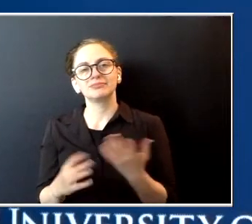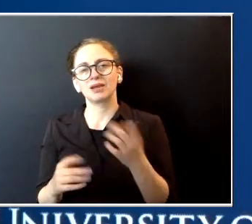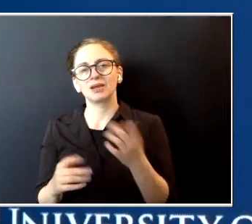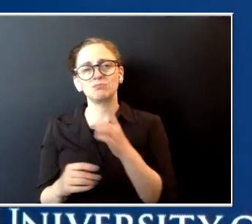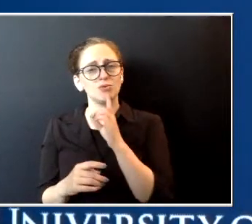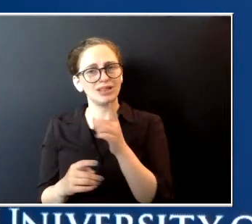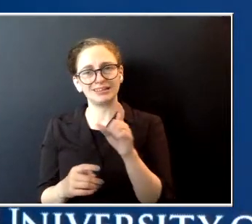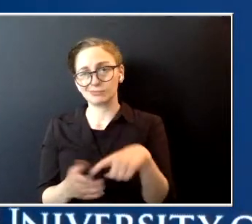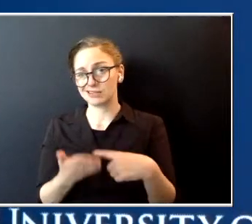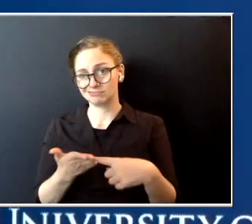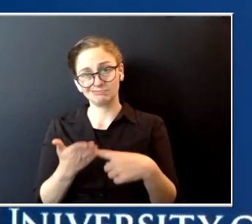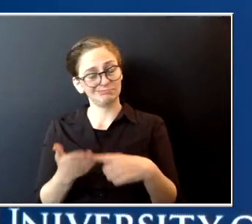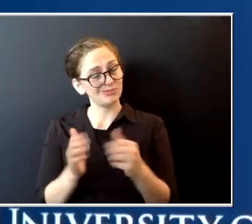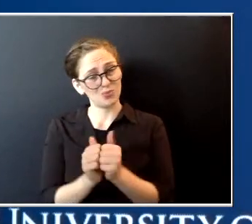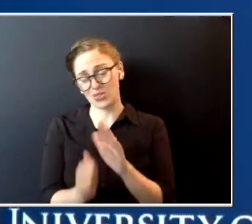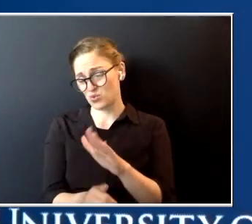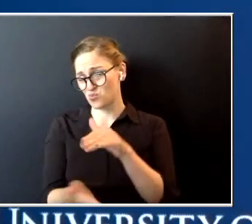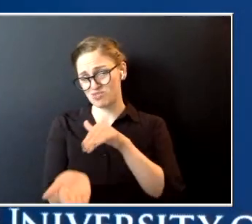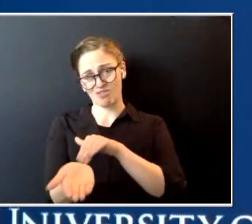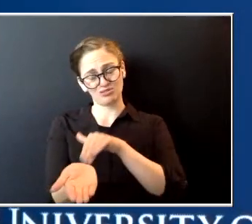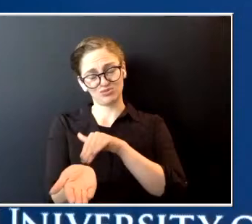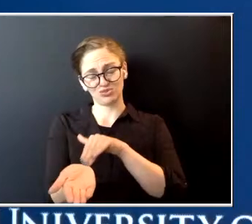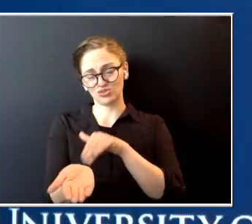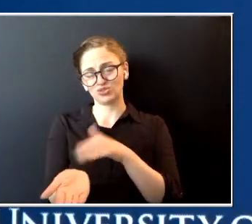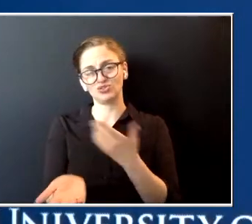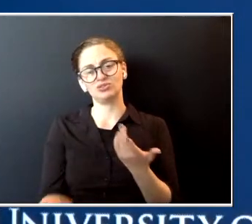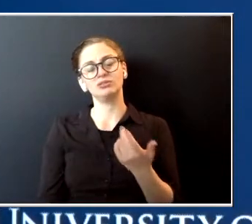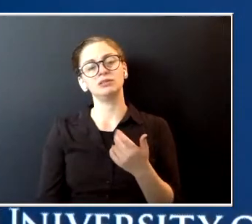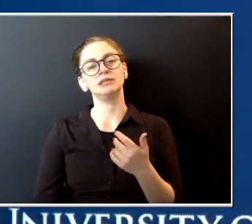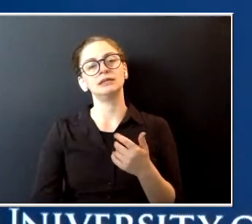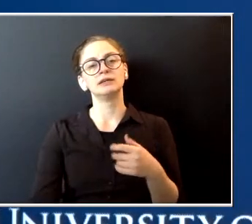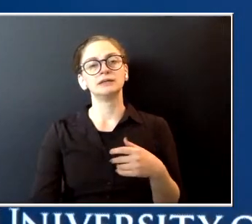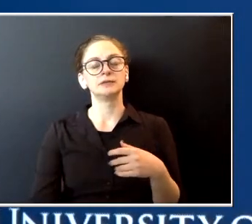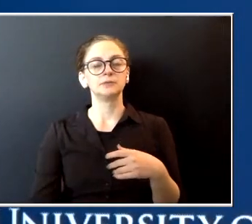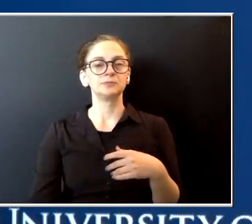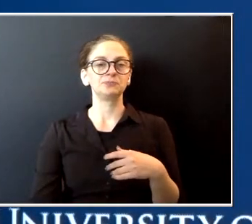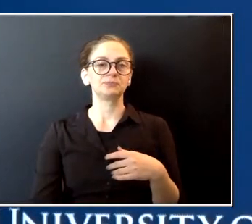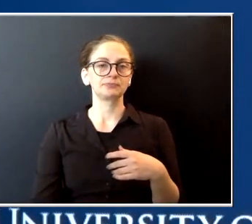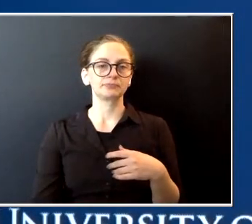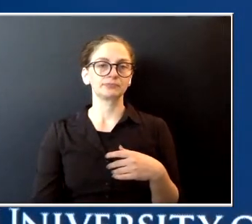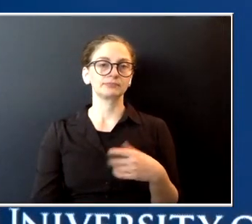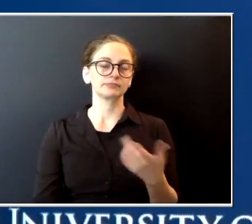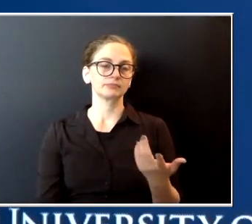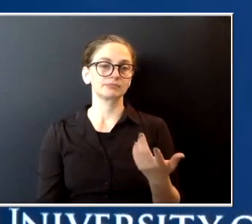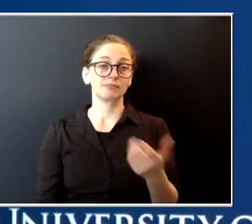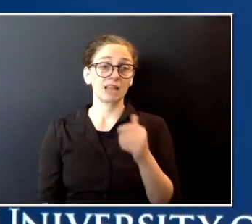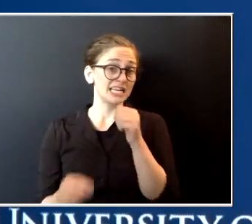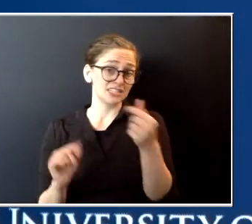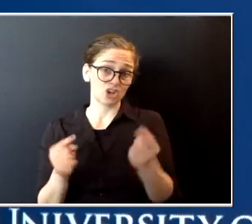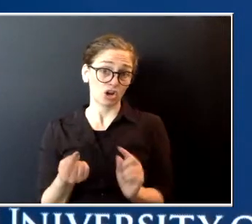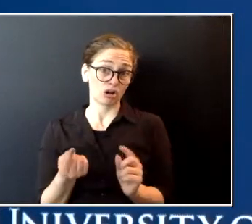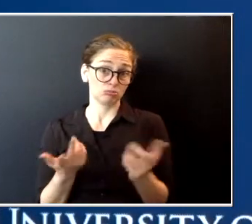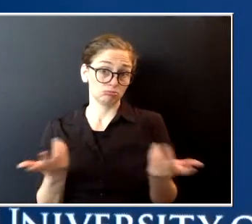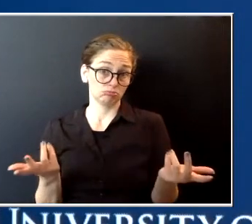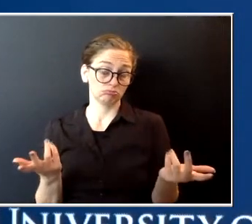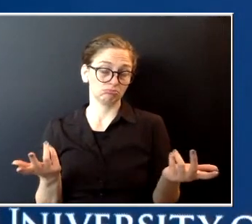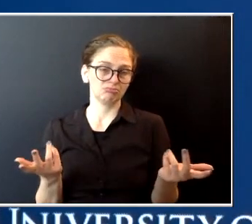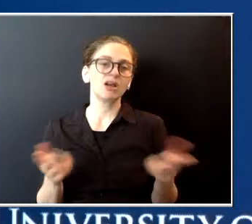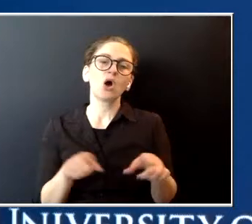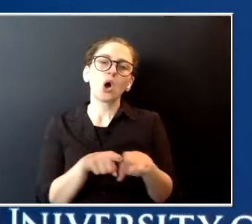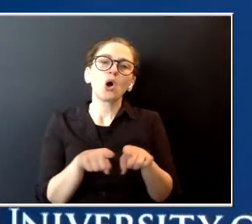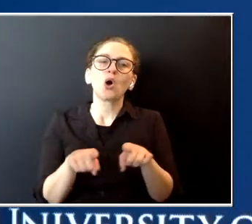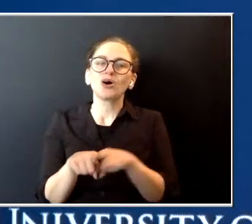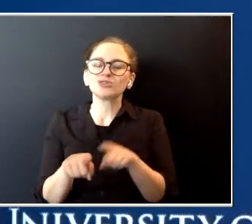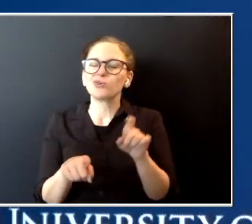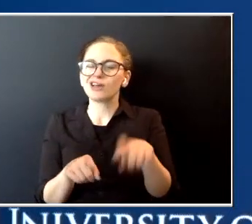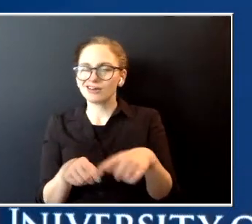your primary doctor. It is not going to hurt. The other thing is, do you still have it available? I know a lot of clinics don't have it